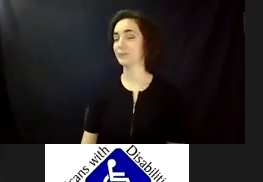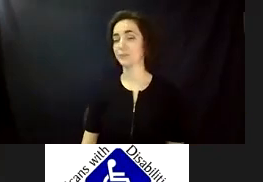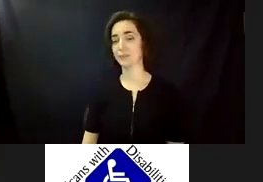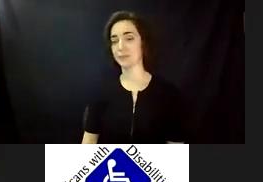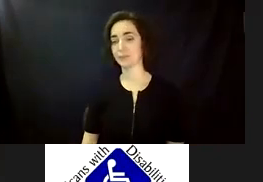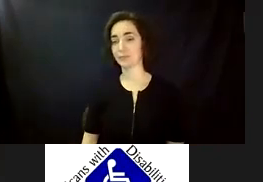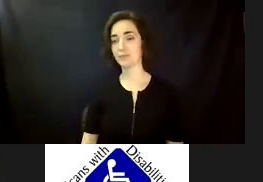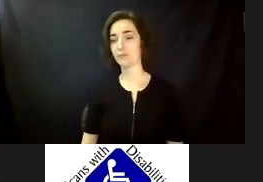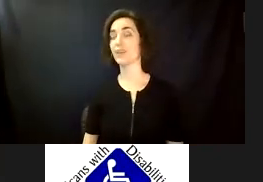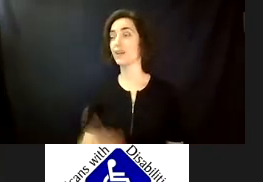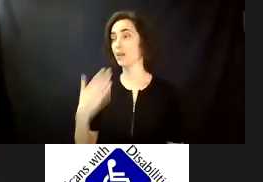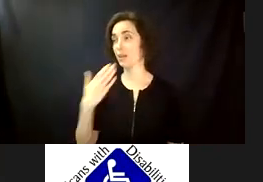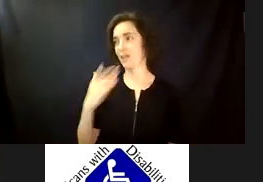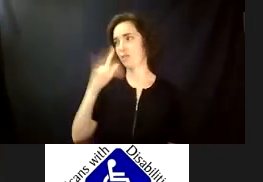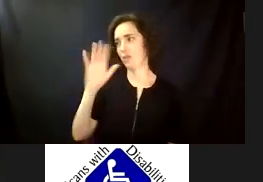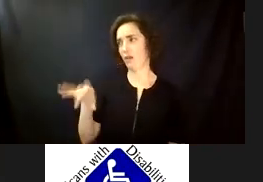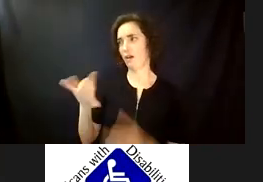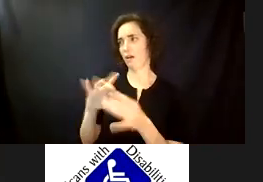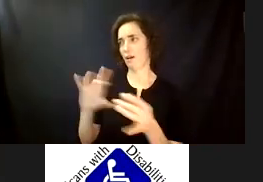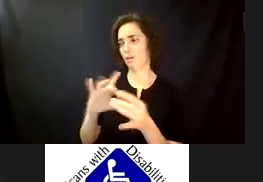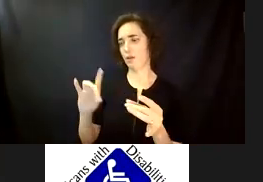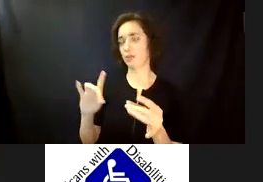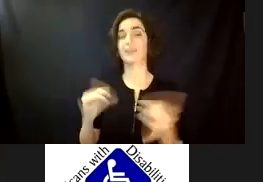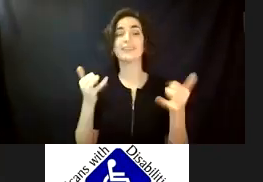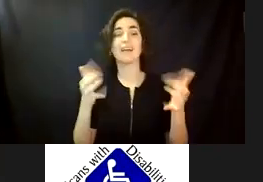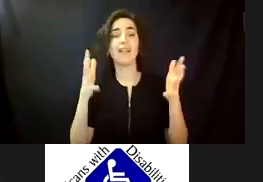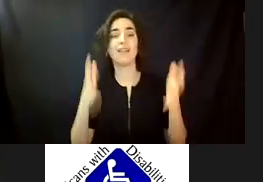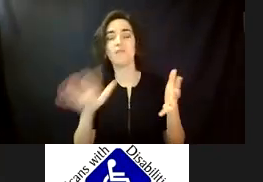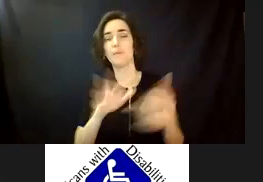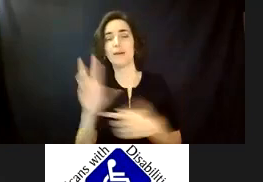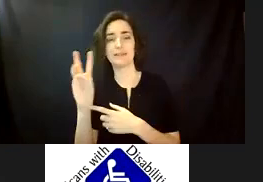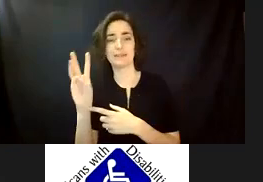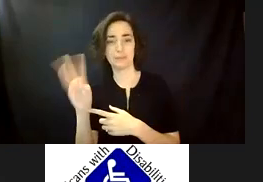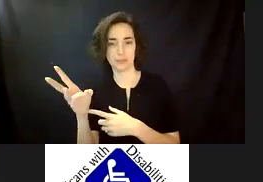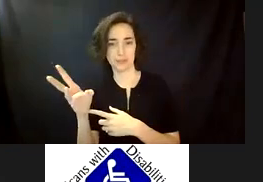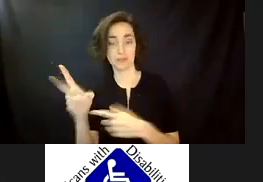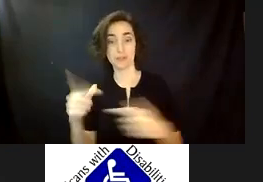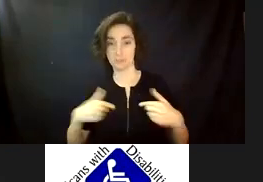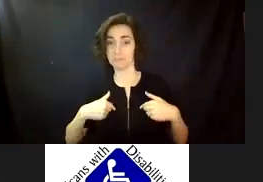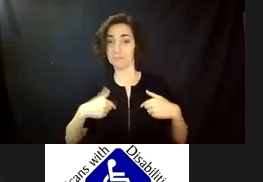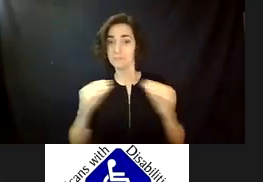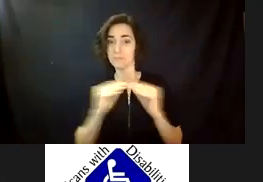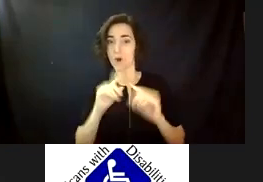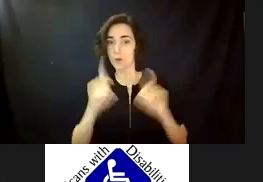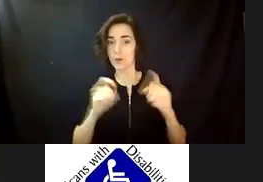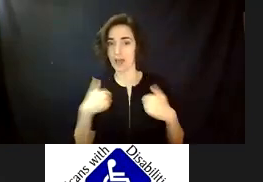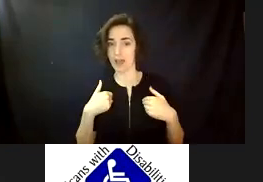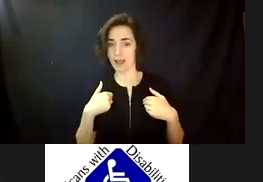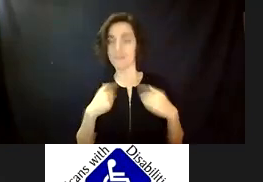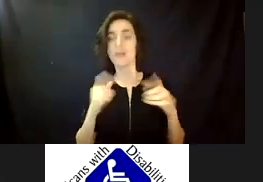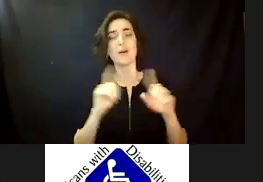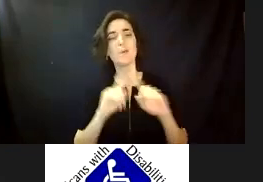for that comment. We have about 6 minutes left. I do have more questions, but I would like to really